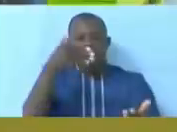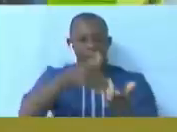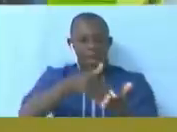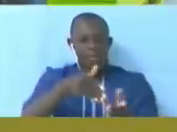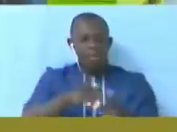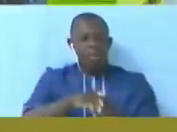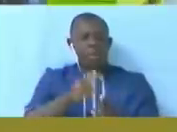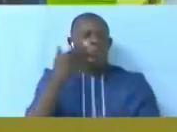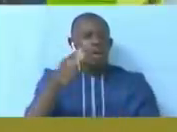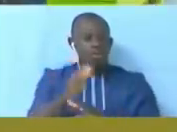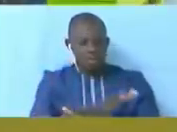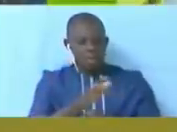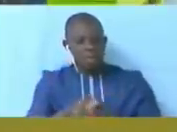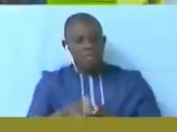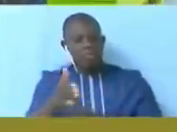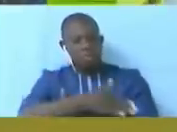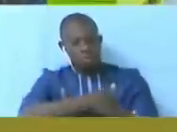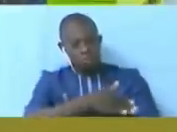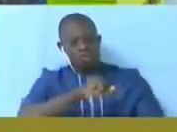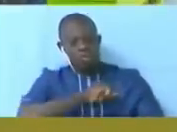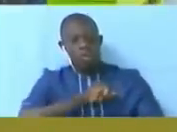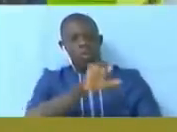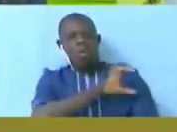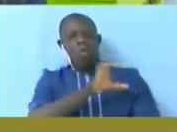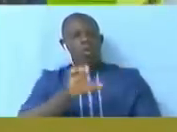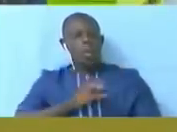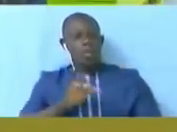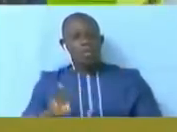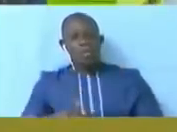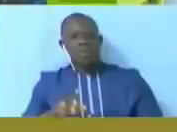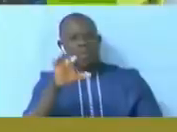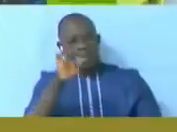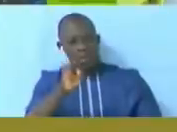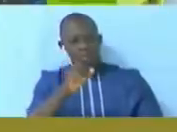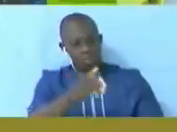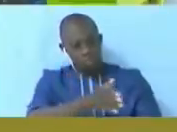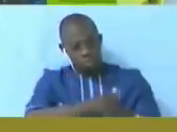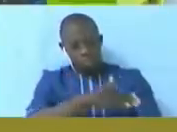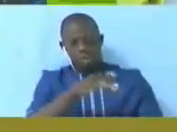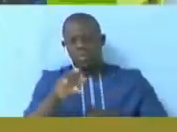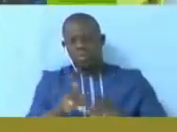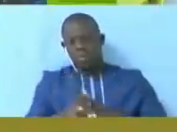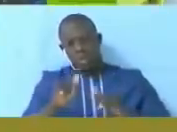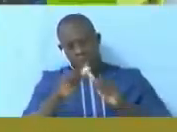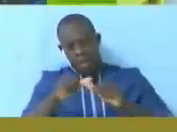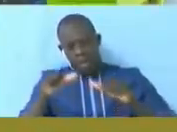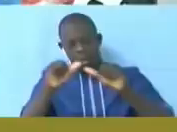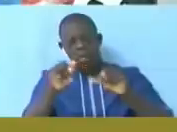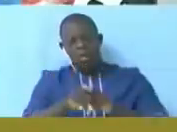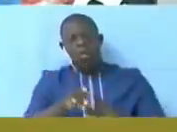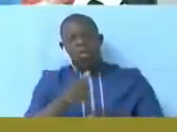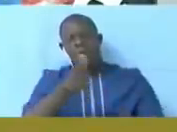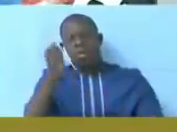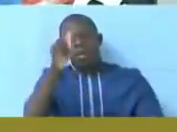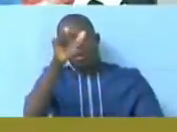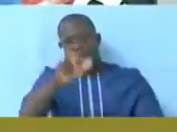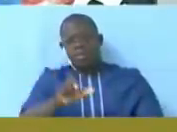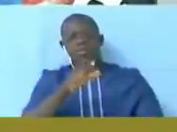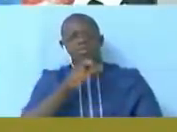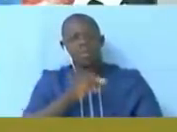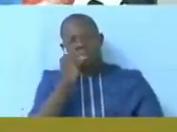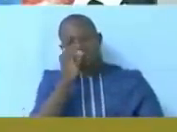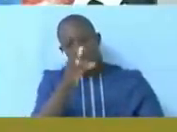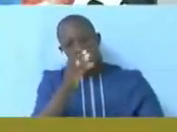door of the gate. Mbe fuda la nyame wato lefta korda bunda nyin soronda nga korda bunda nyin fana ngamuta. The gentleman told me that I couldn't see